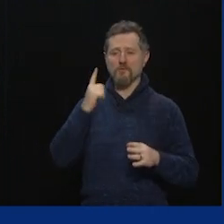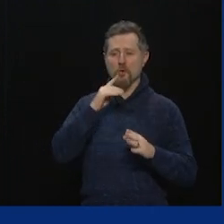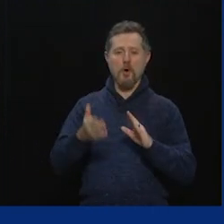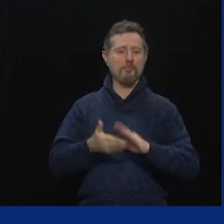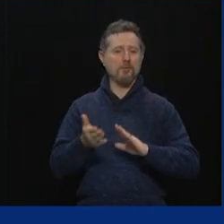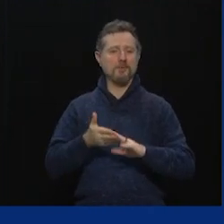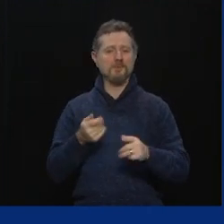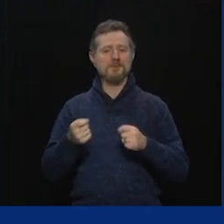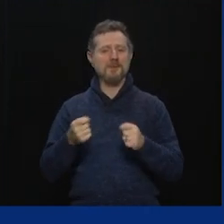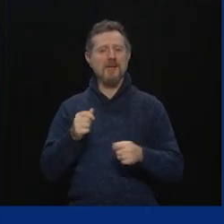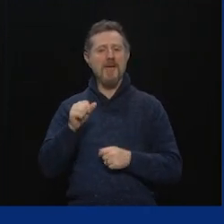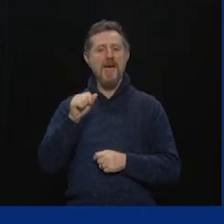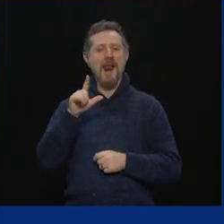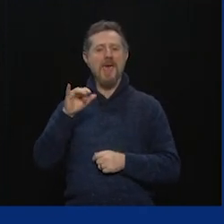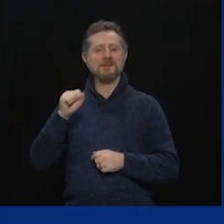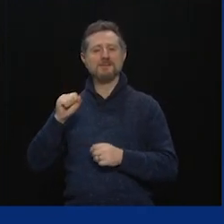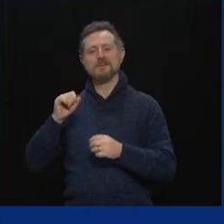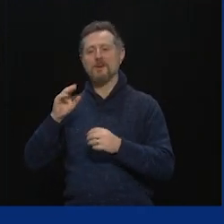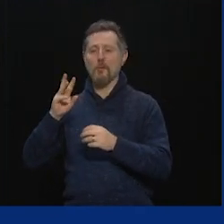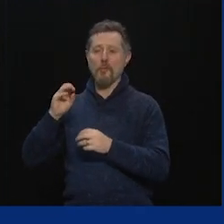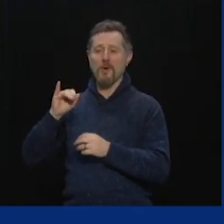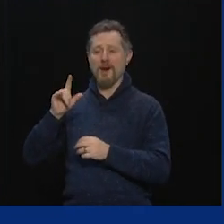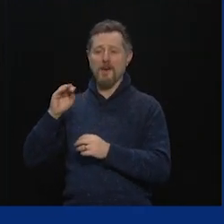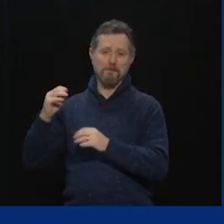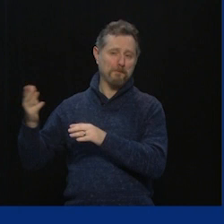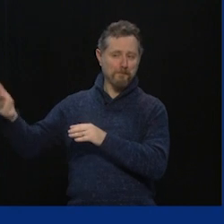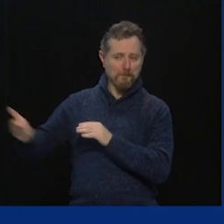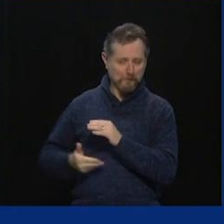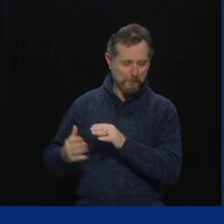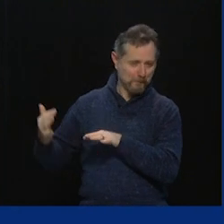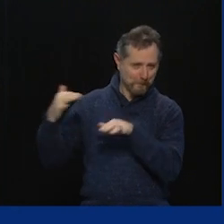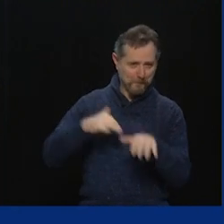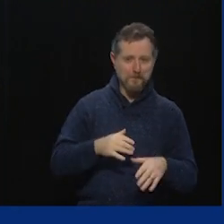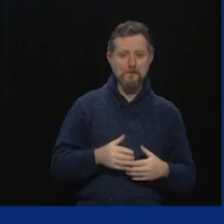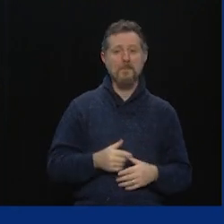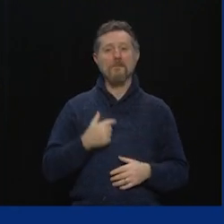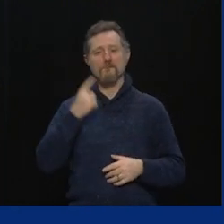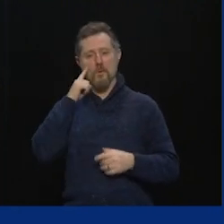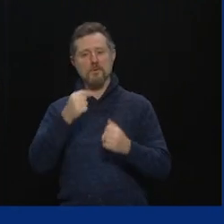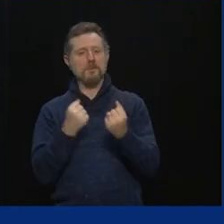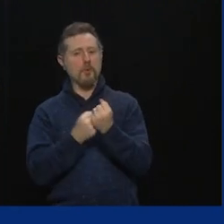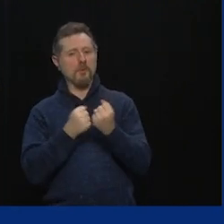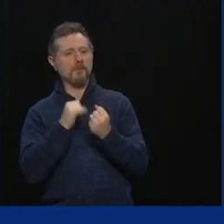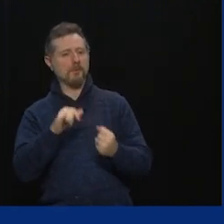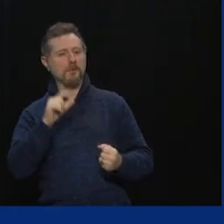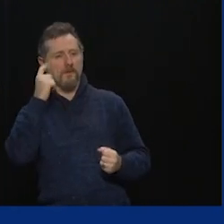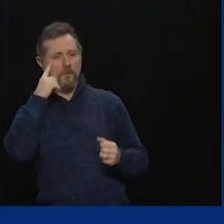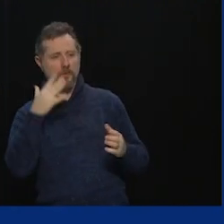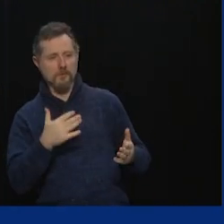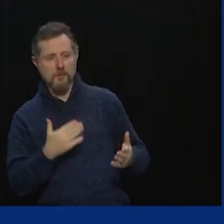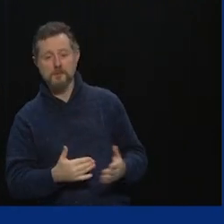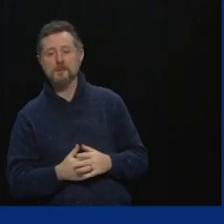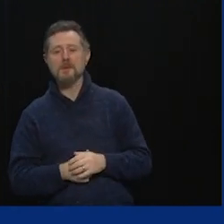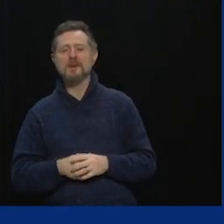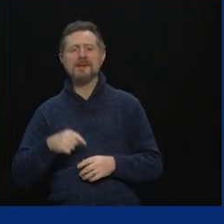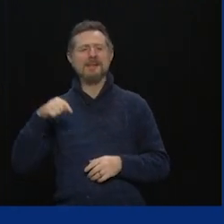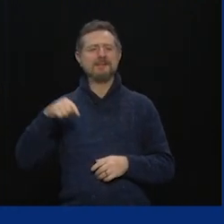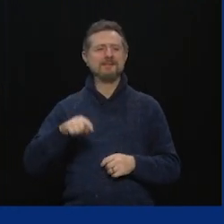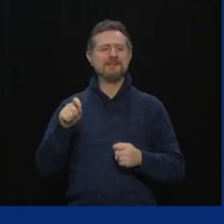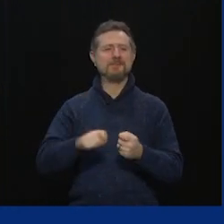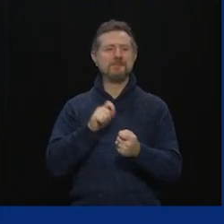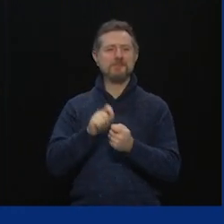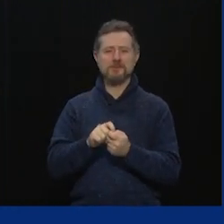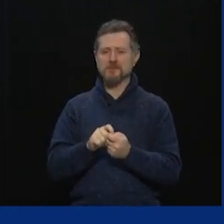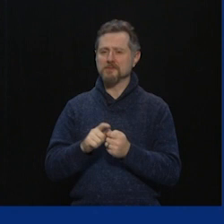Welcome and for your very warm support, Governor Hochul. This particular refugee crisis